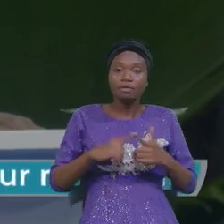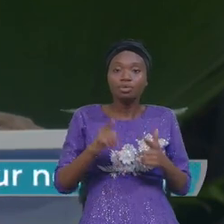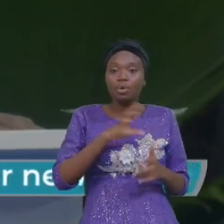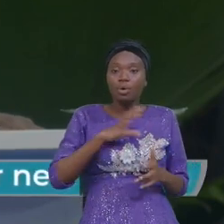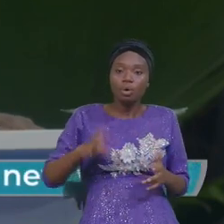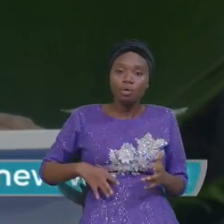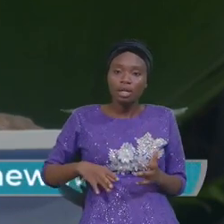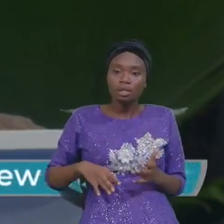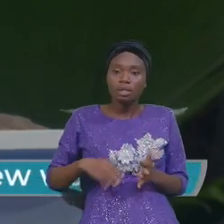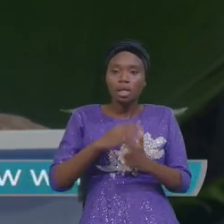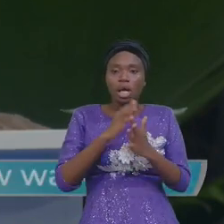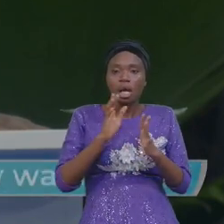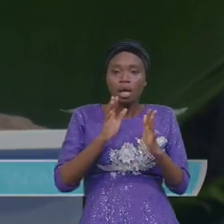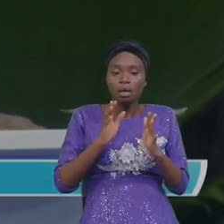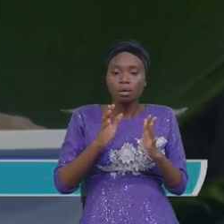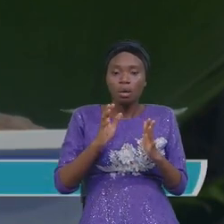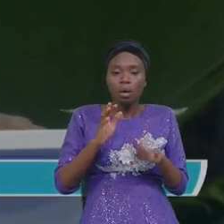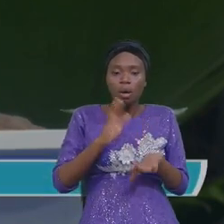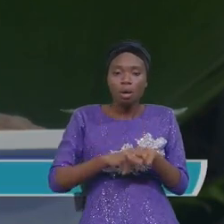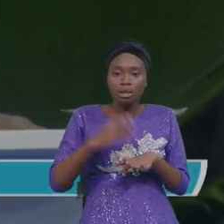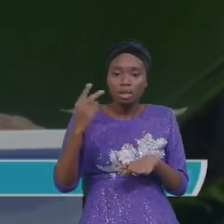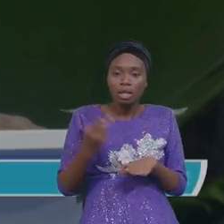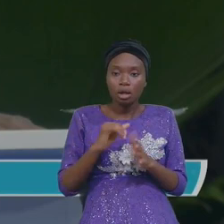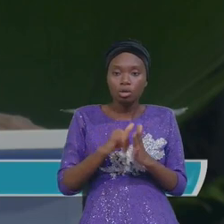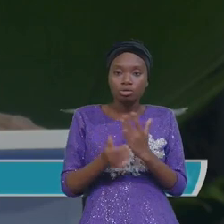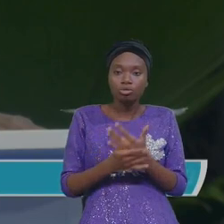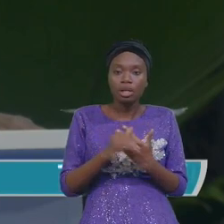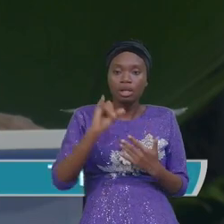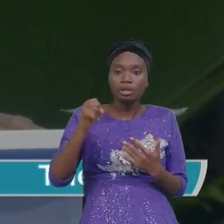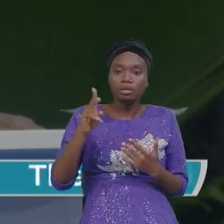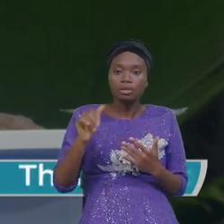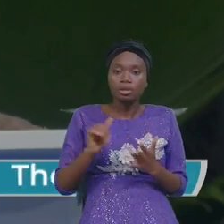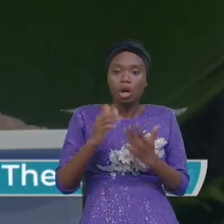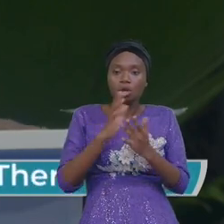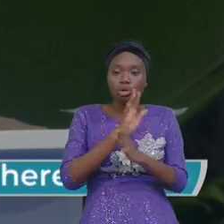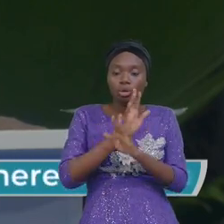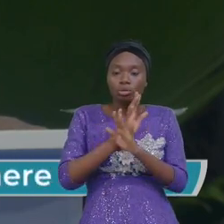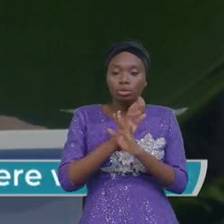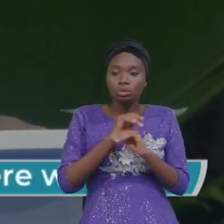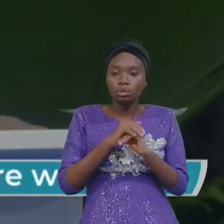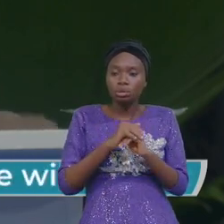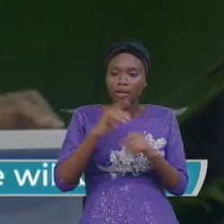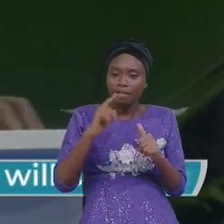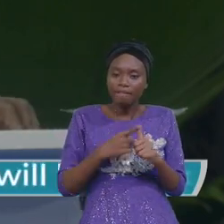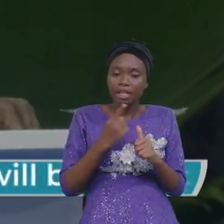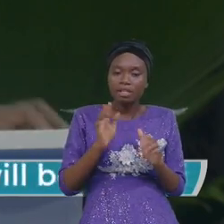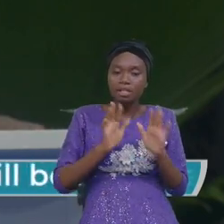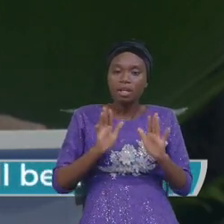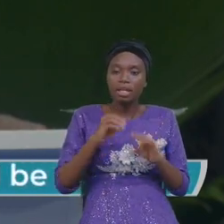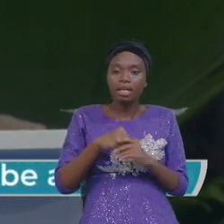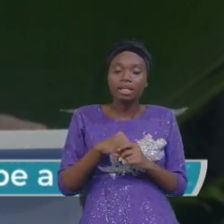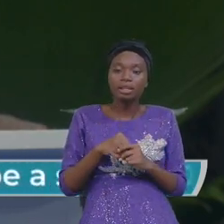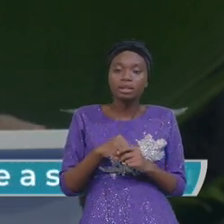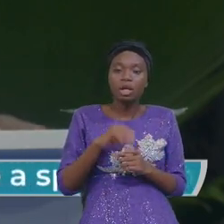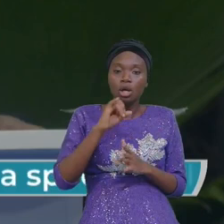Sunday, 2nd July. That's coming Sunday. First Sunday in July, which is